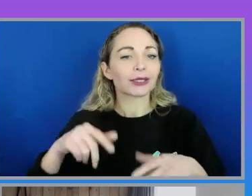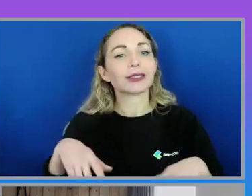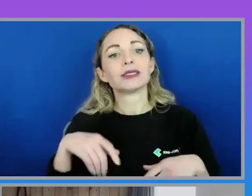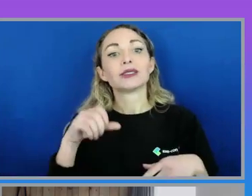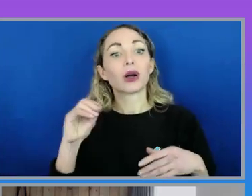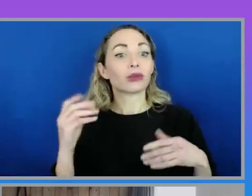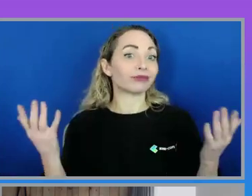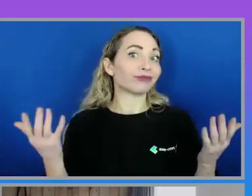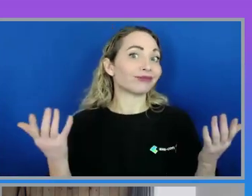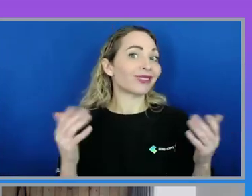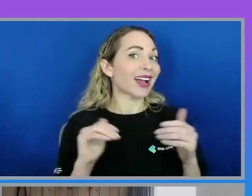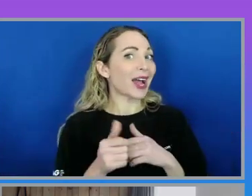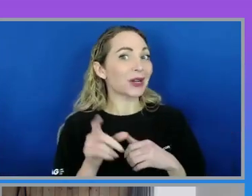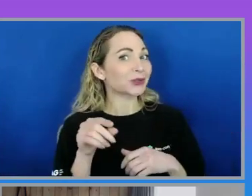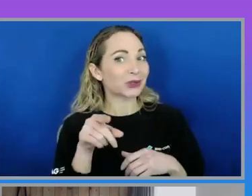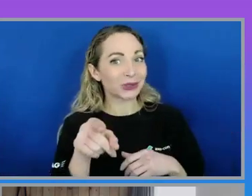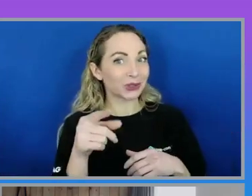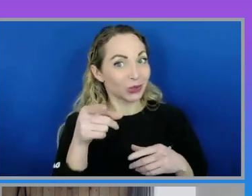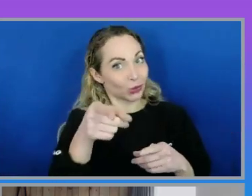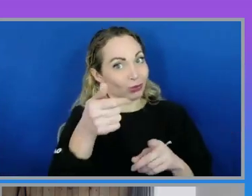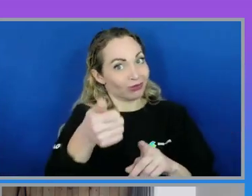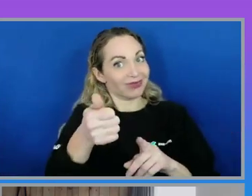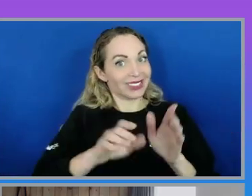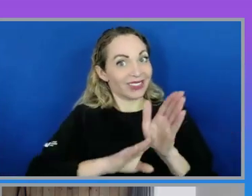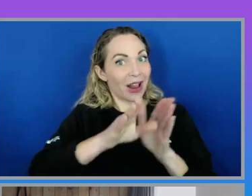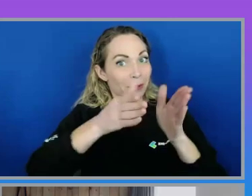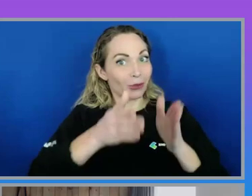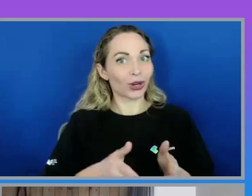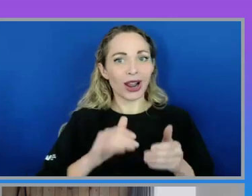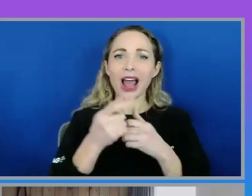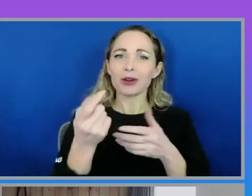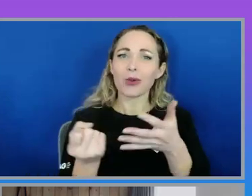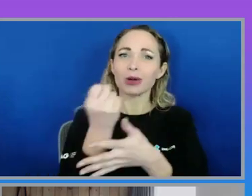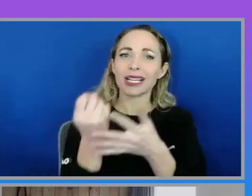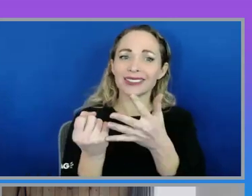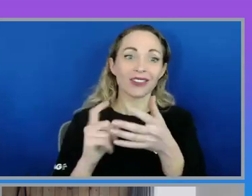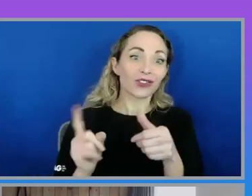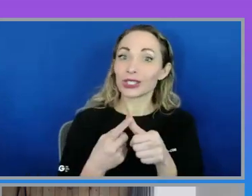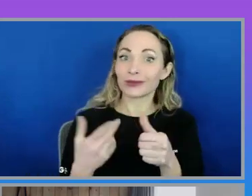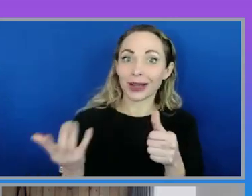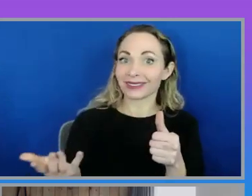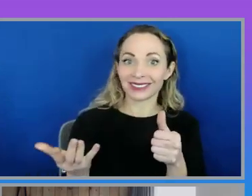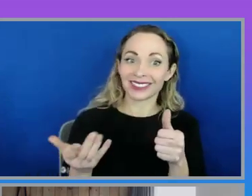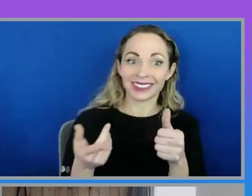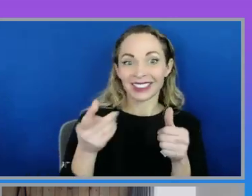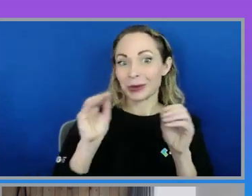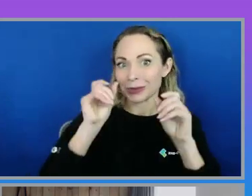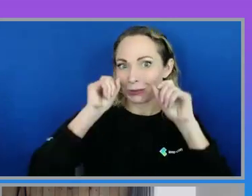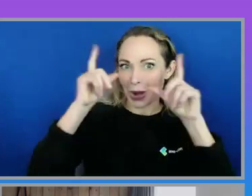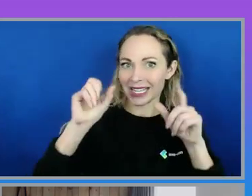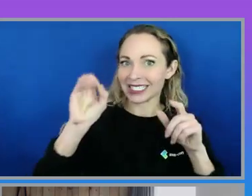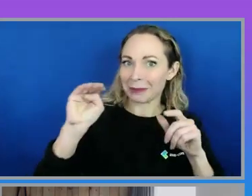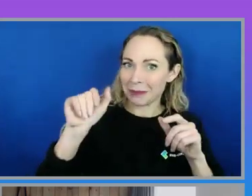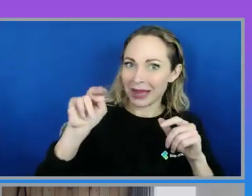So how do you, the developer, prioritize? First up, no surprise here, semantic